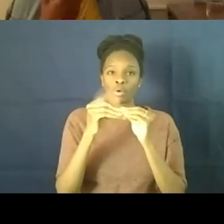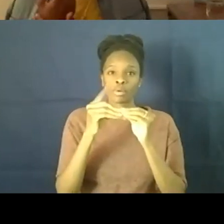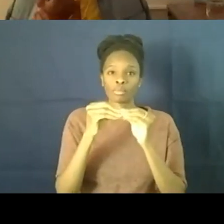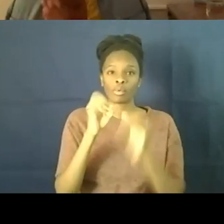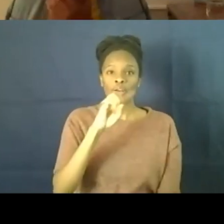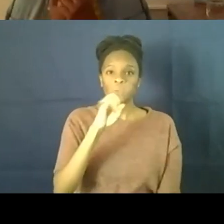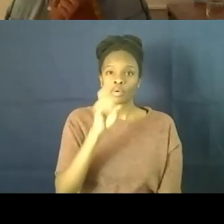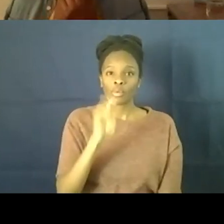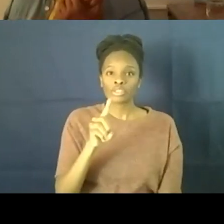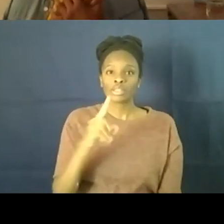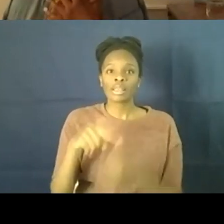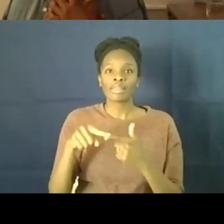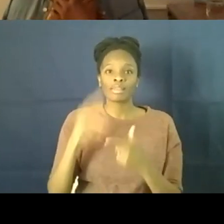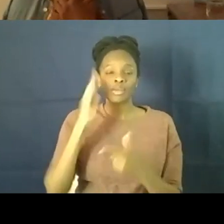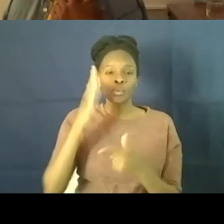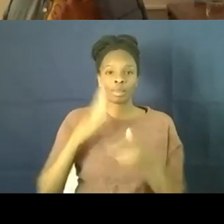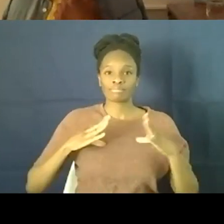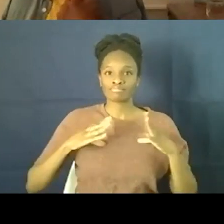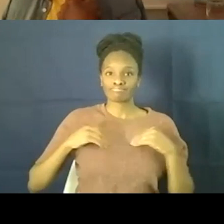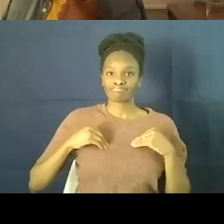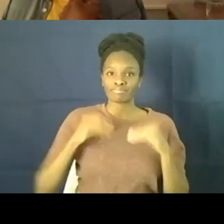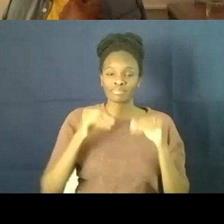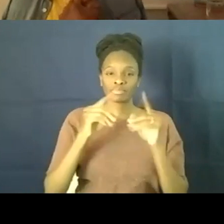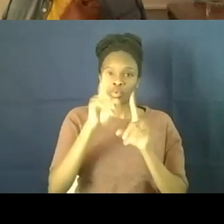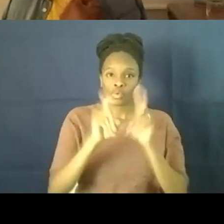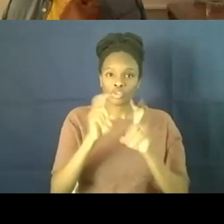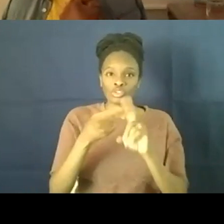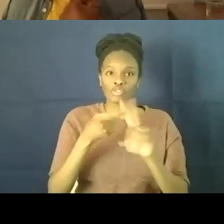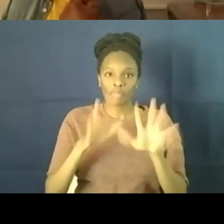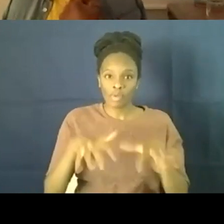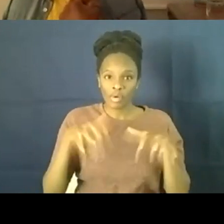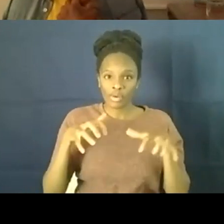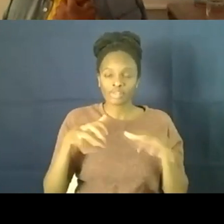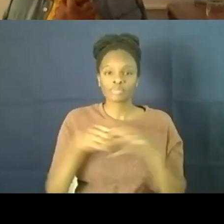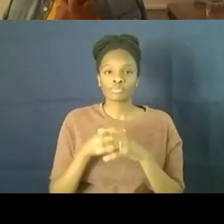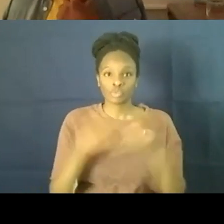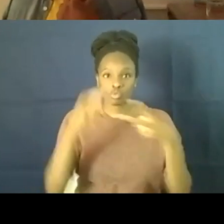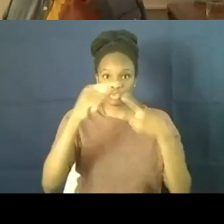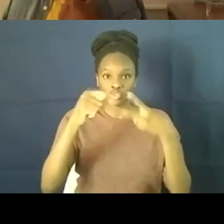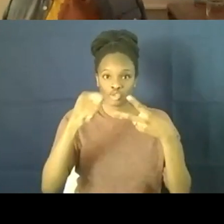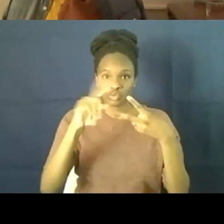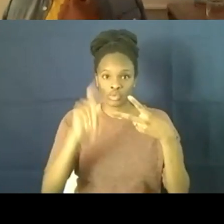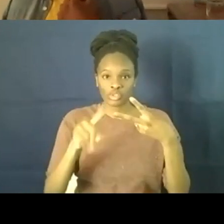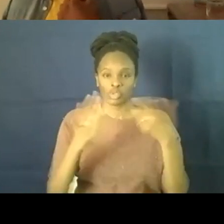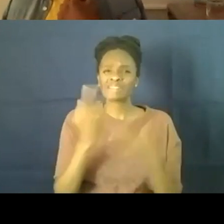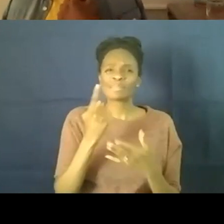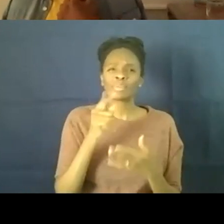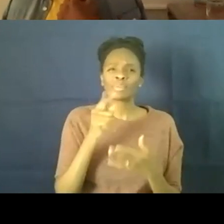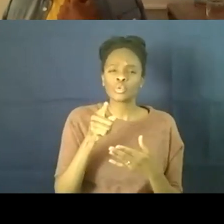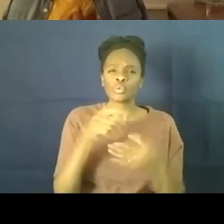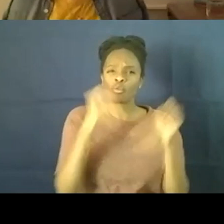audience questions. What was something, I'm going to throw both of these out and anyone can answer. What was something that you fought for